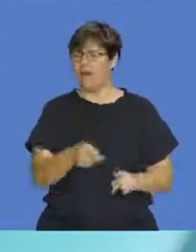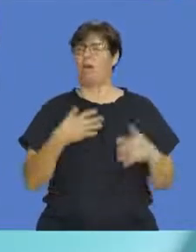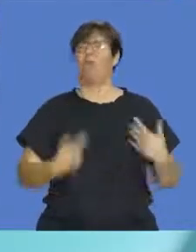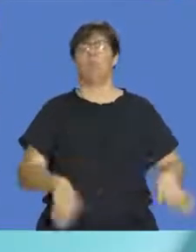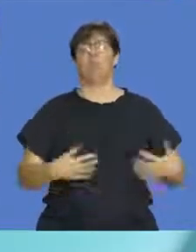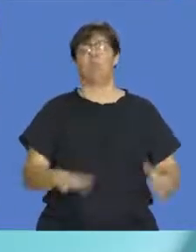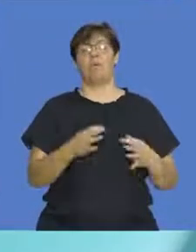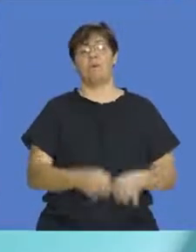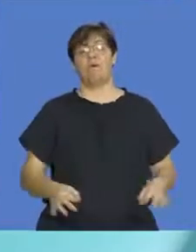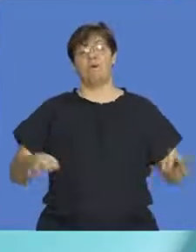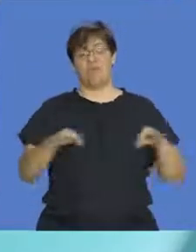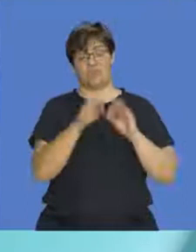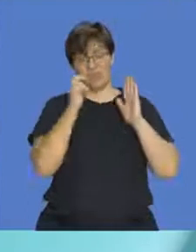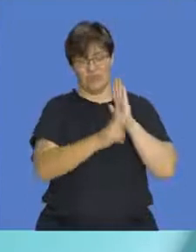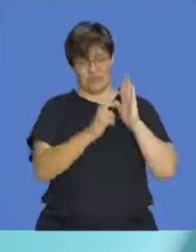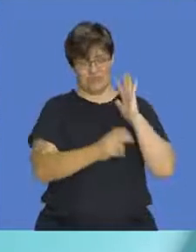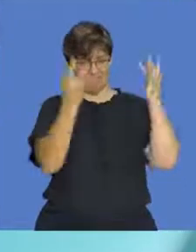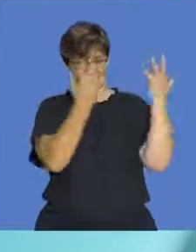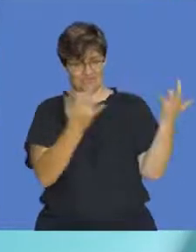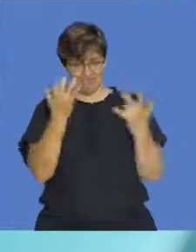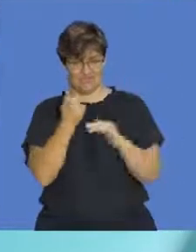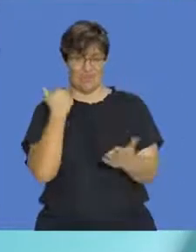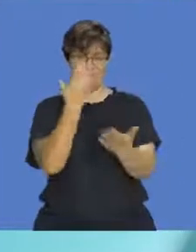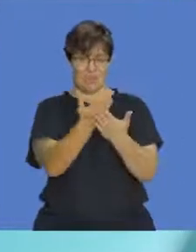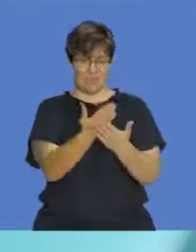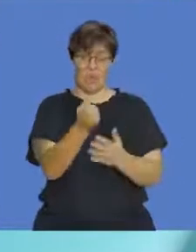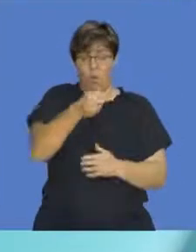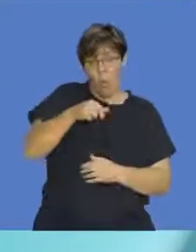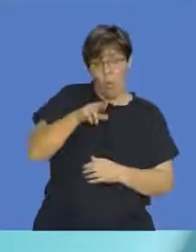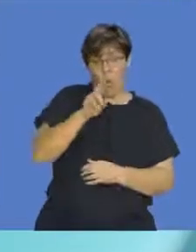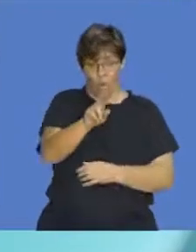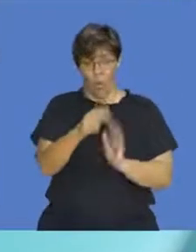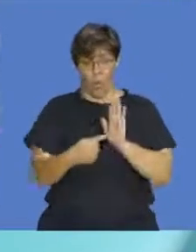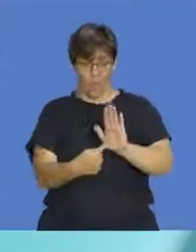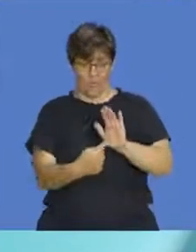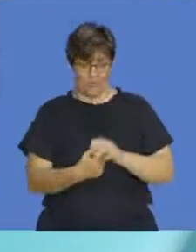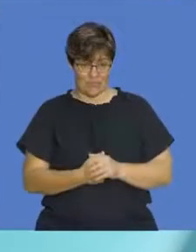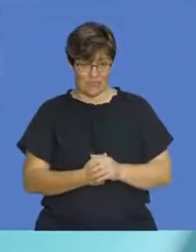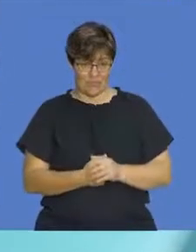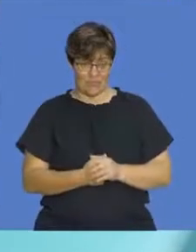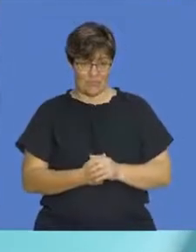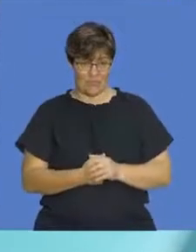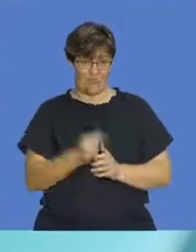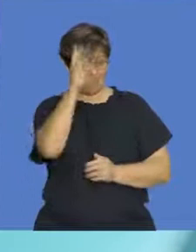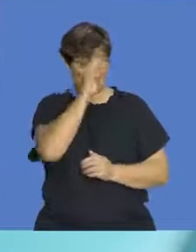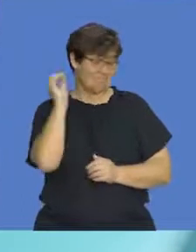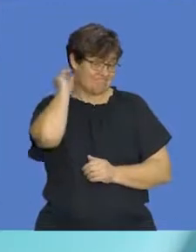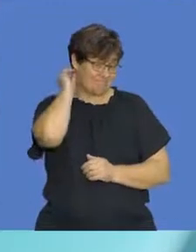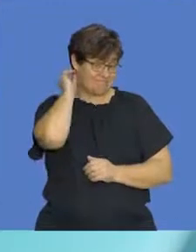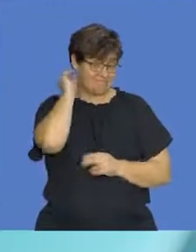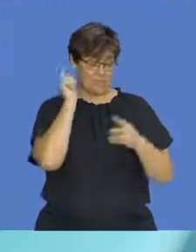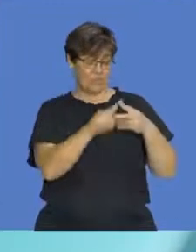important rule for calculating the OR symbol. Okay, so please remember there are